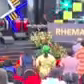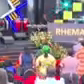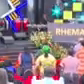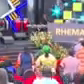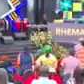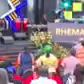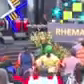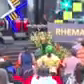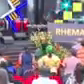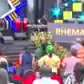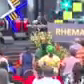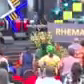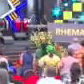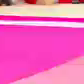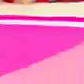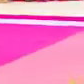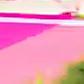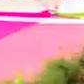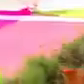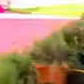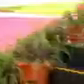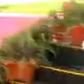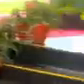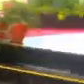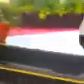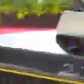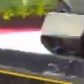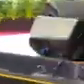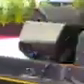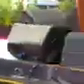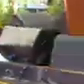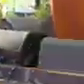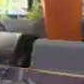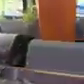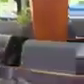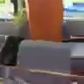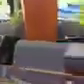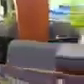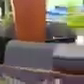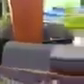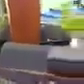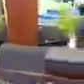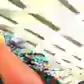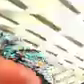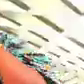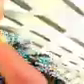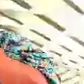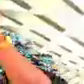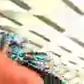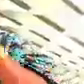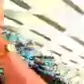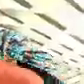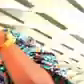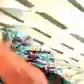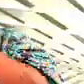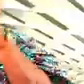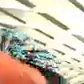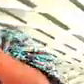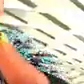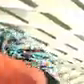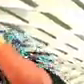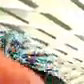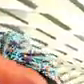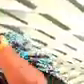way from Switzerland and now in Nairobi the home of RMA Feast please welcome Apostle John